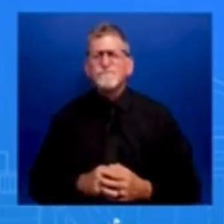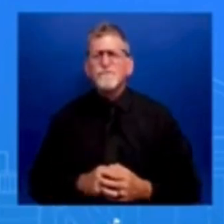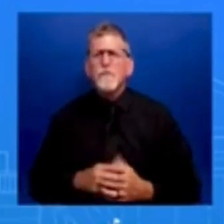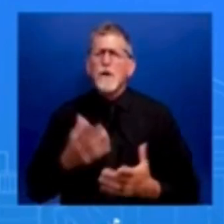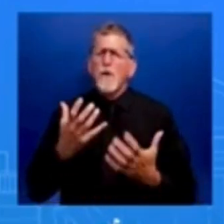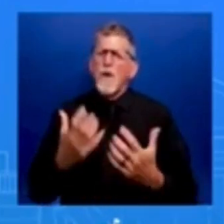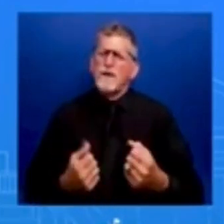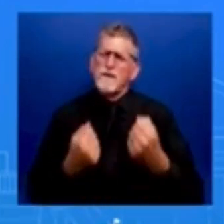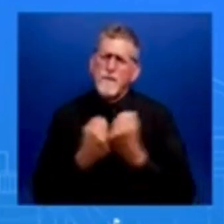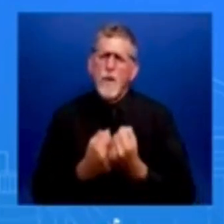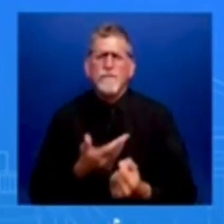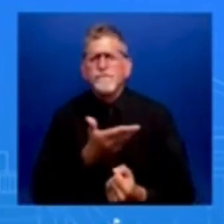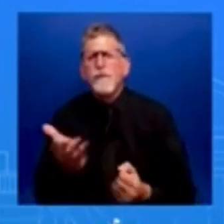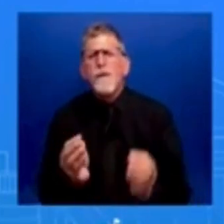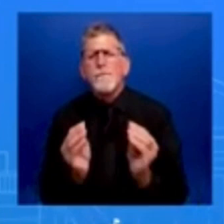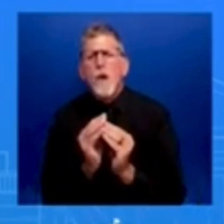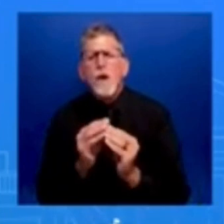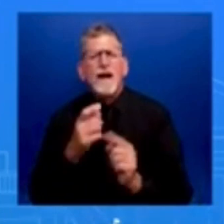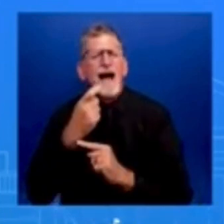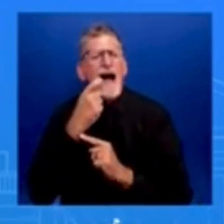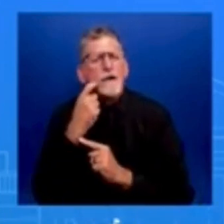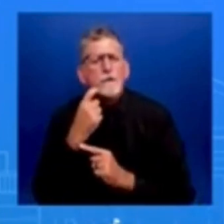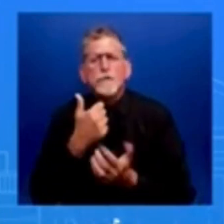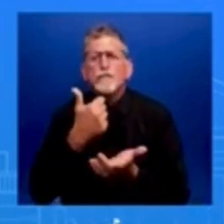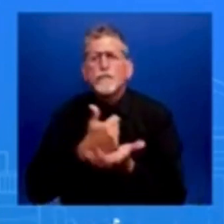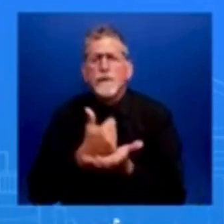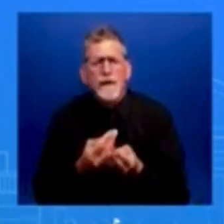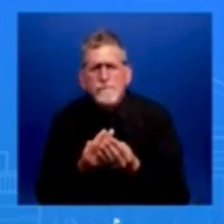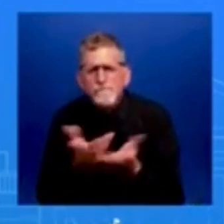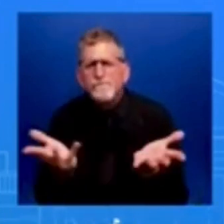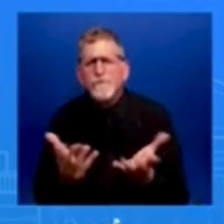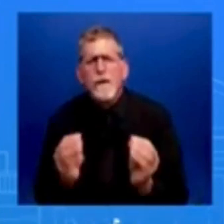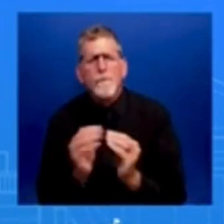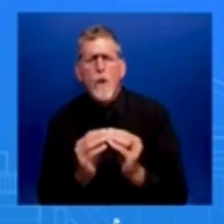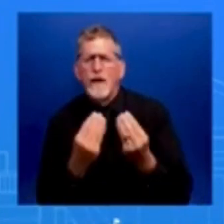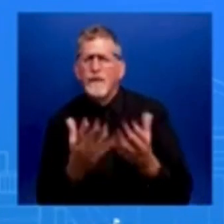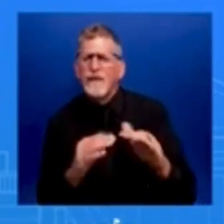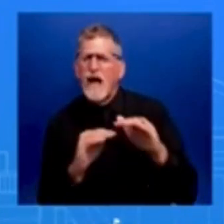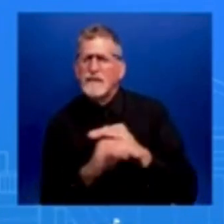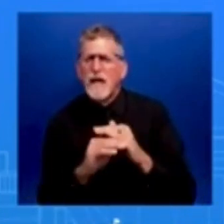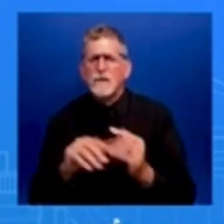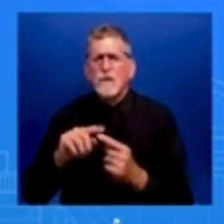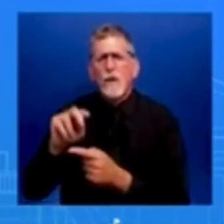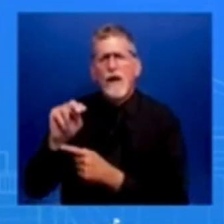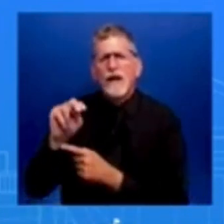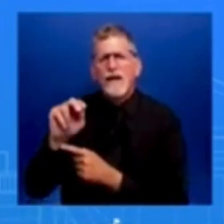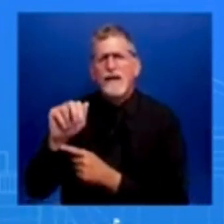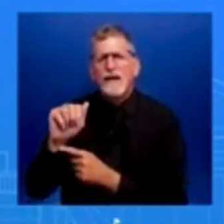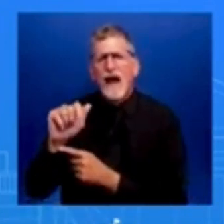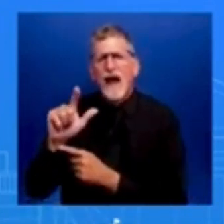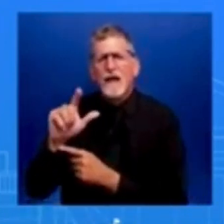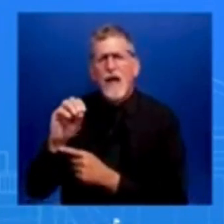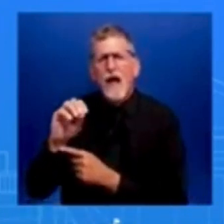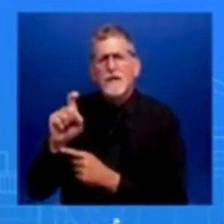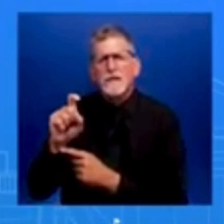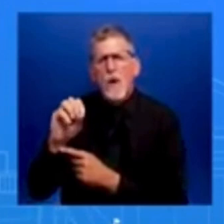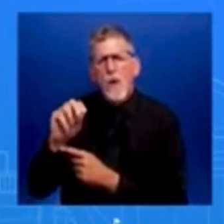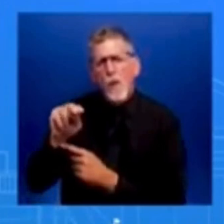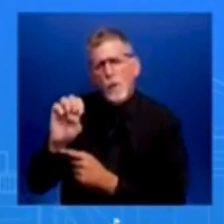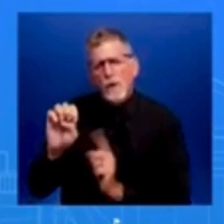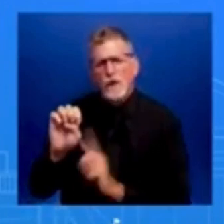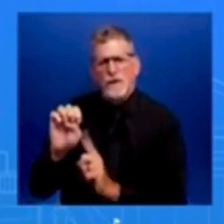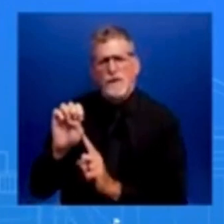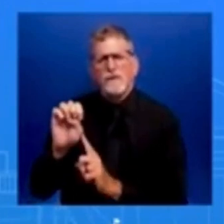to naloxone, and target drug trafficking operations, we have seen a leveling off